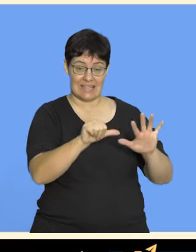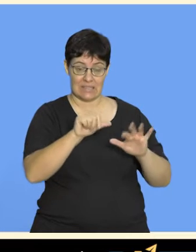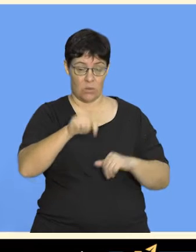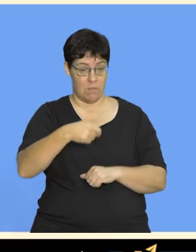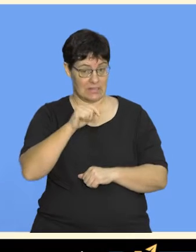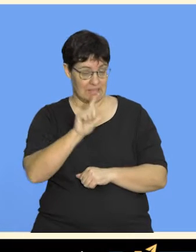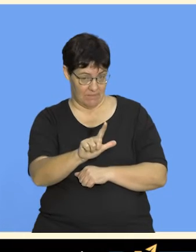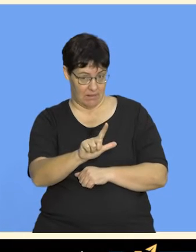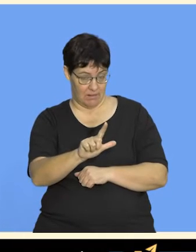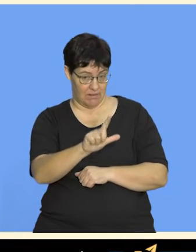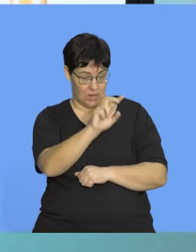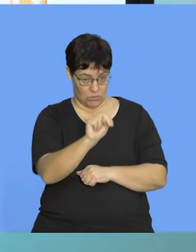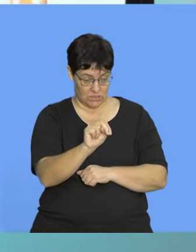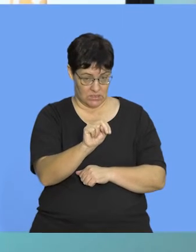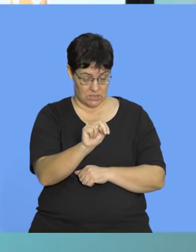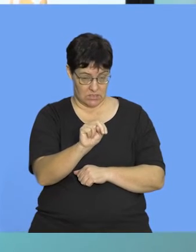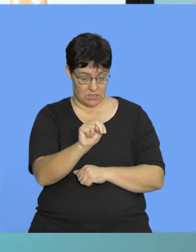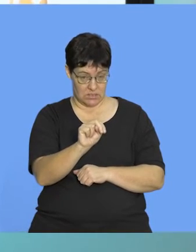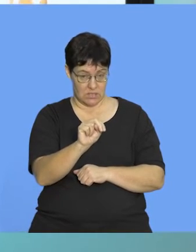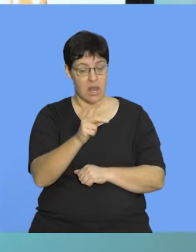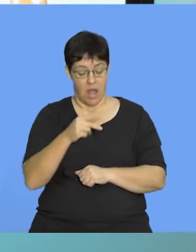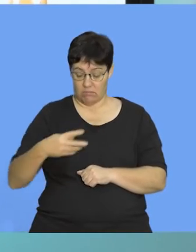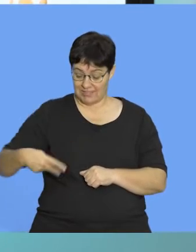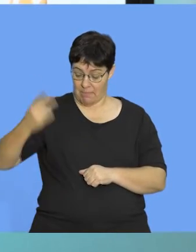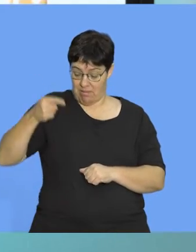66,7. I now have